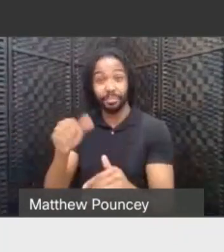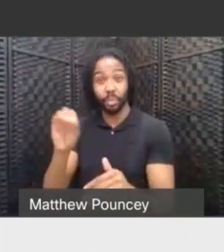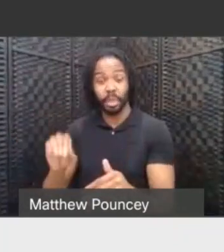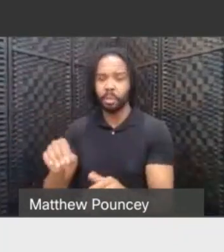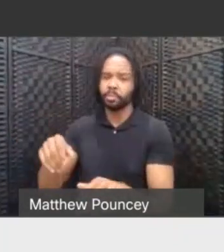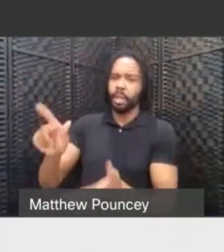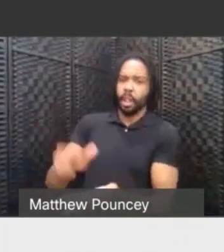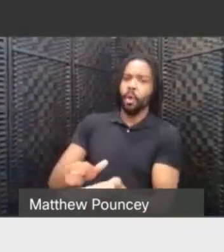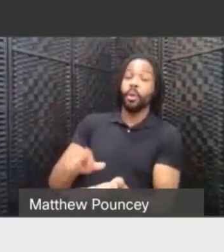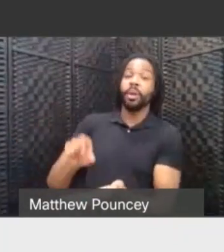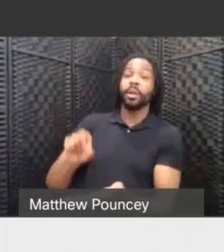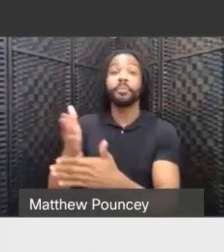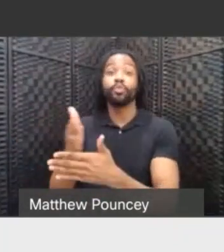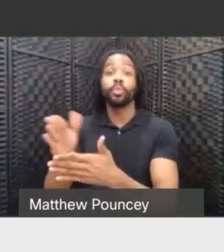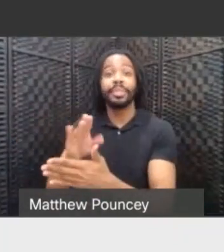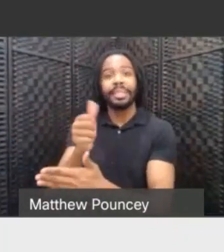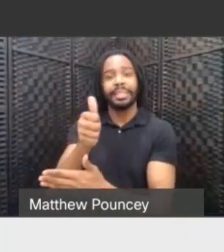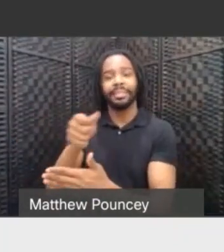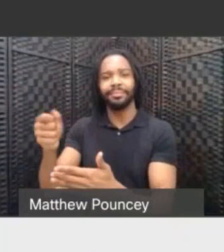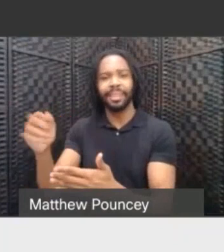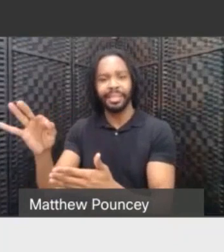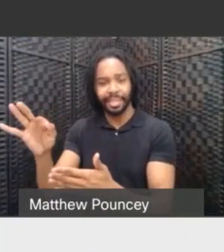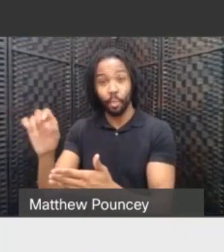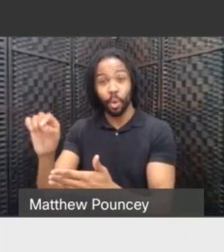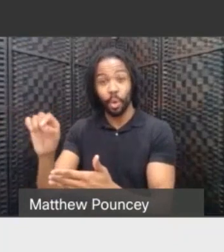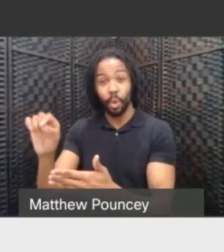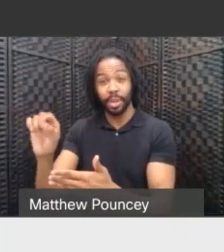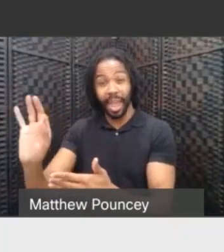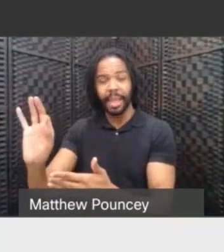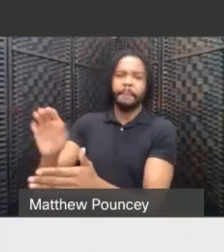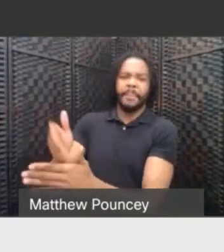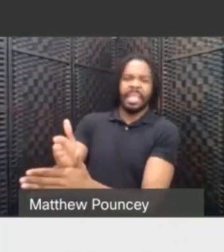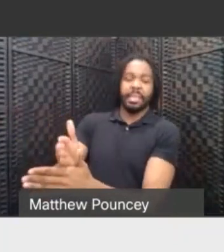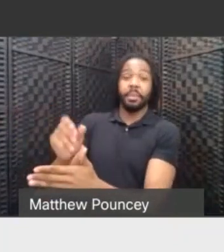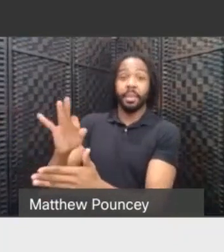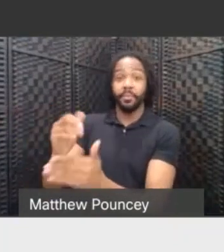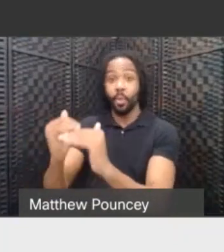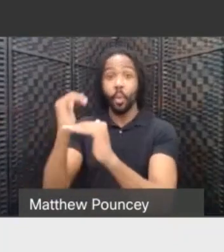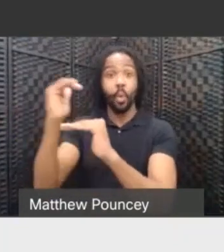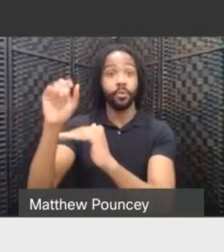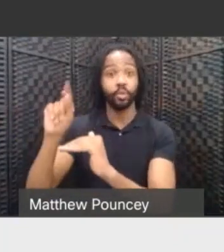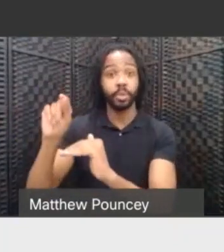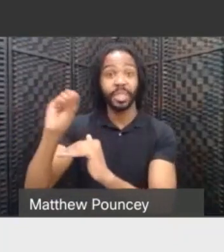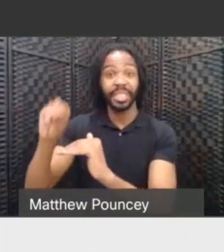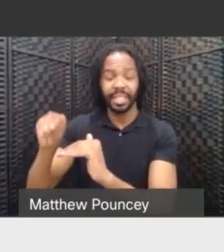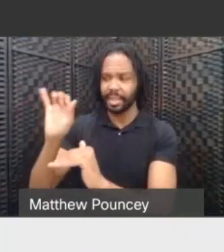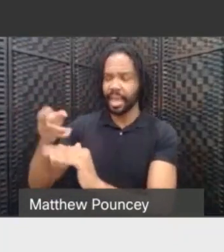10 and 19.9, it's medium, and over 20 is high. The district,